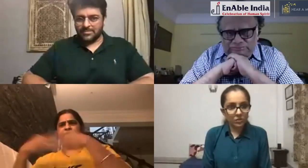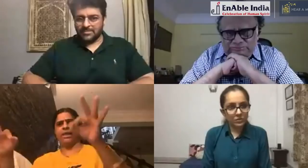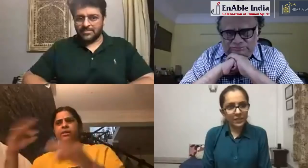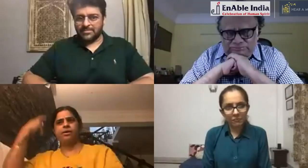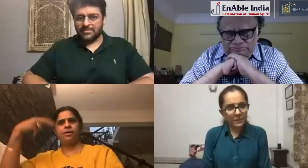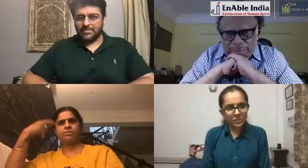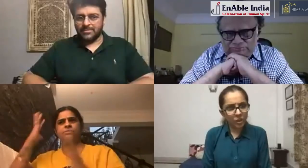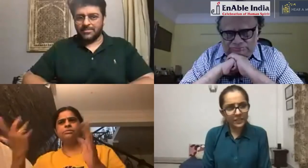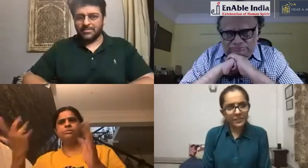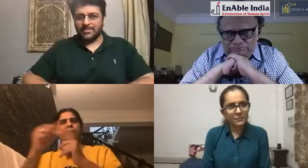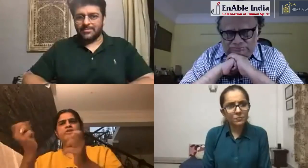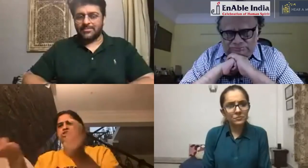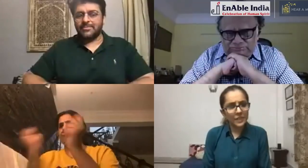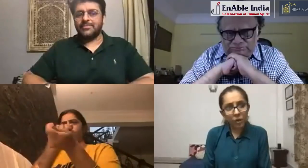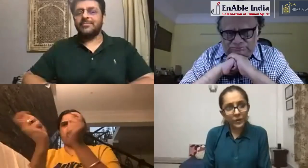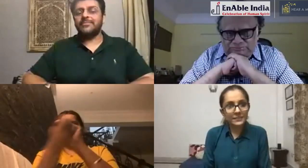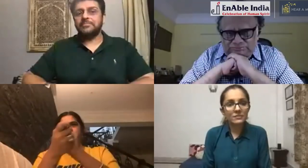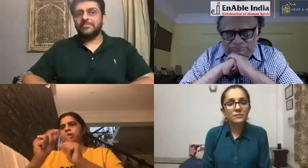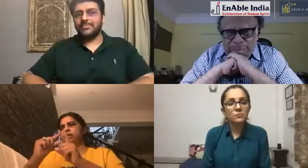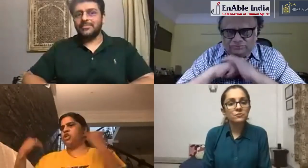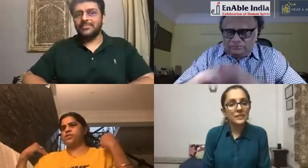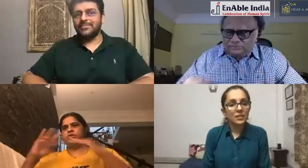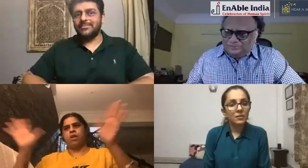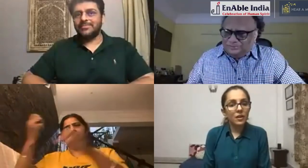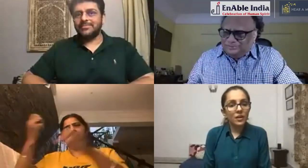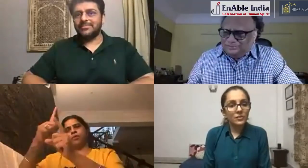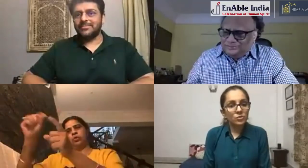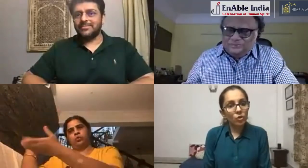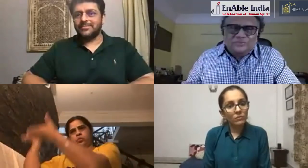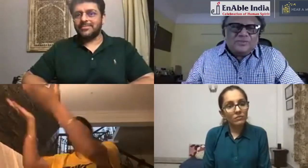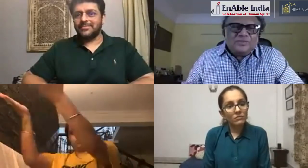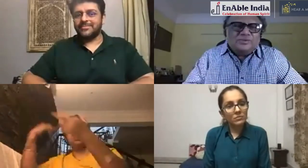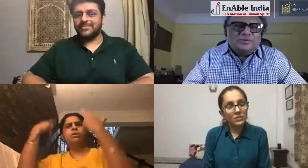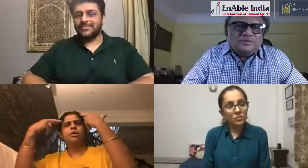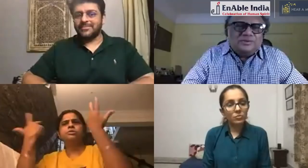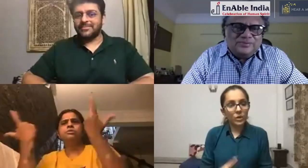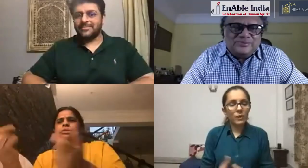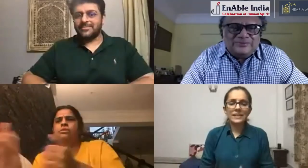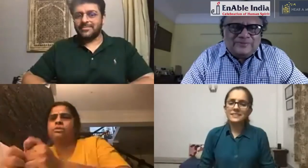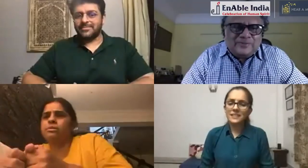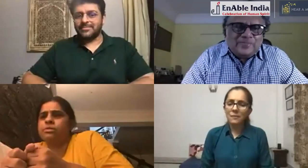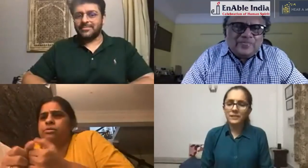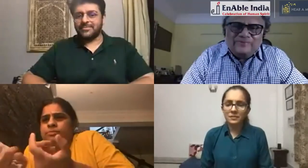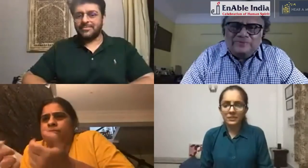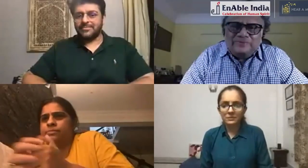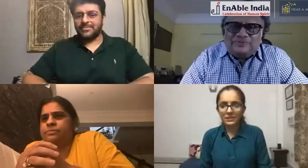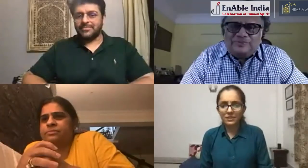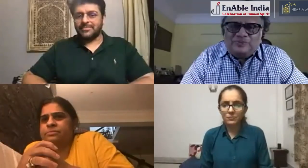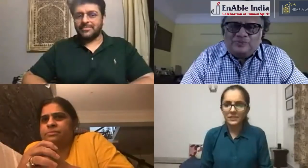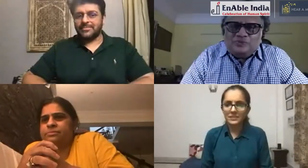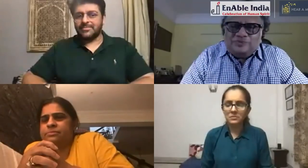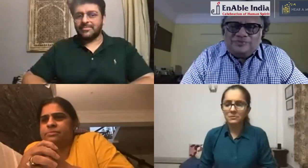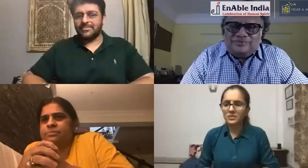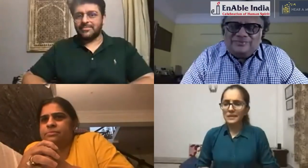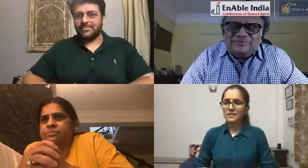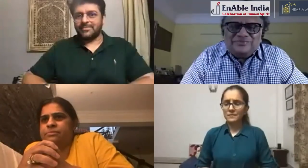dose. The government is not giving it for now. It is giving it for free. So, why is this happening? Sometimes they're giving for